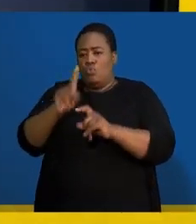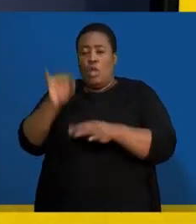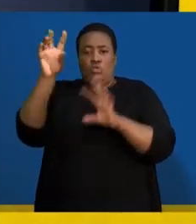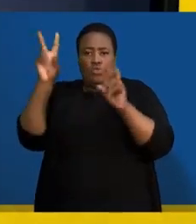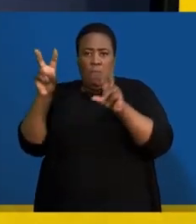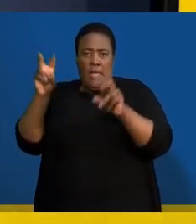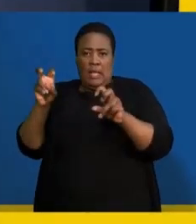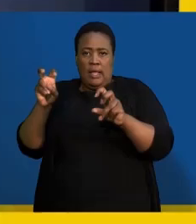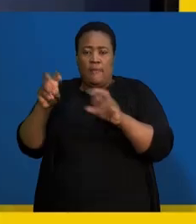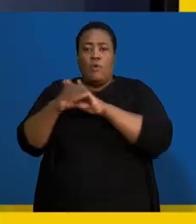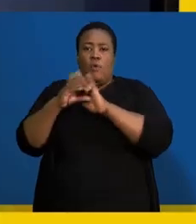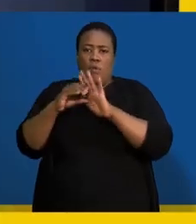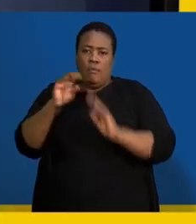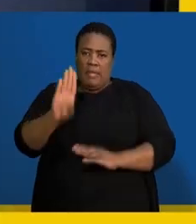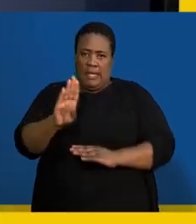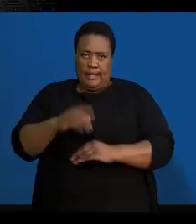your essay topics.